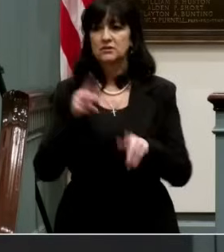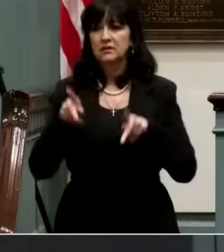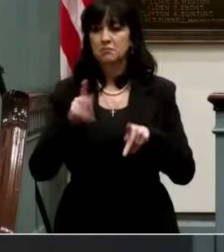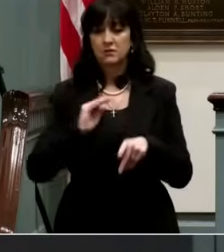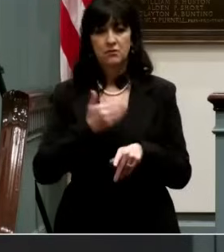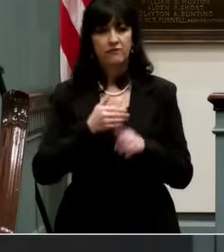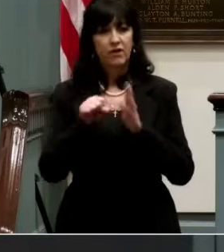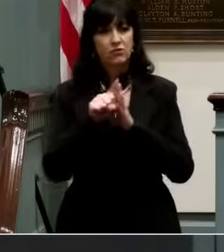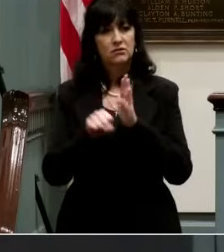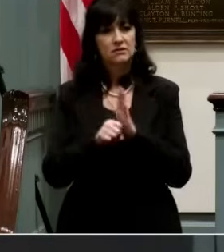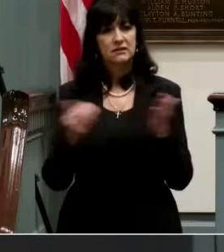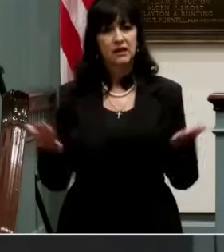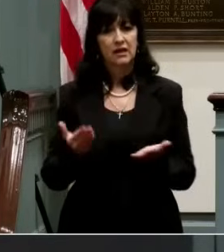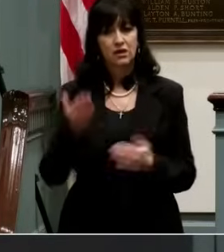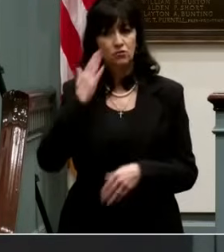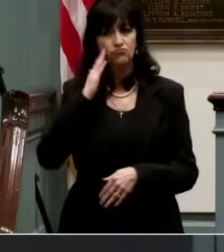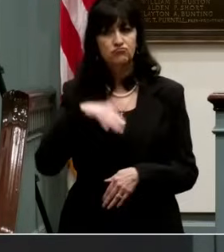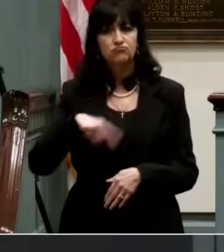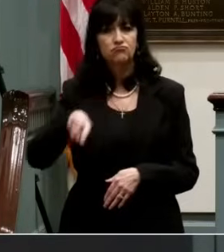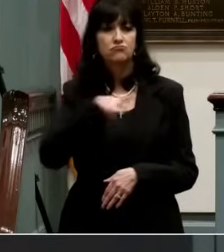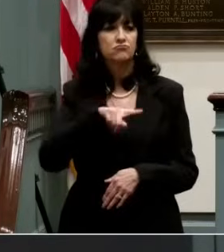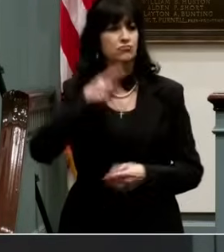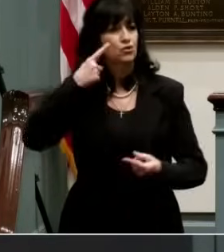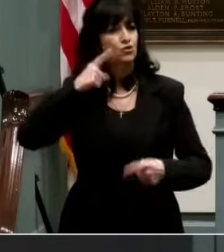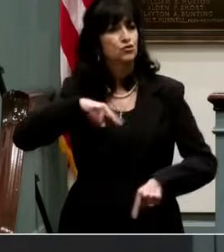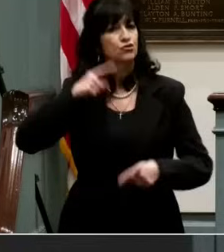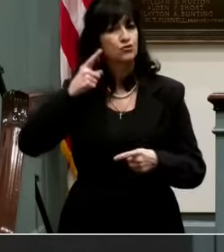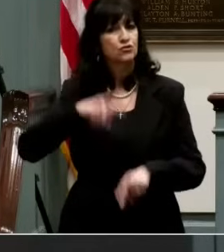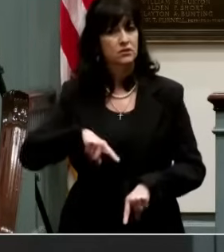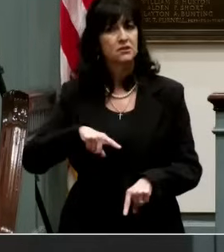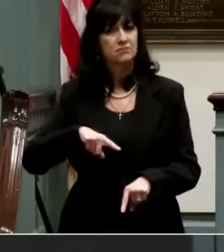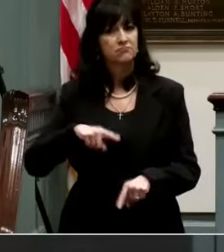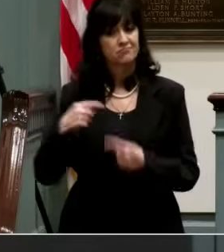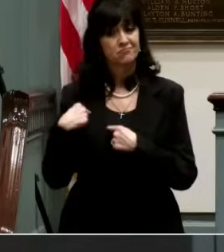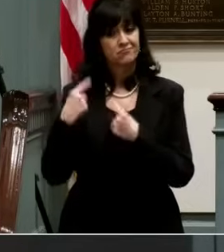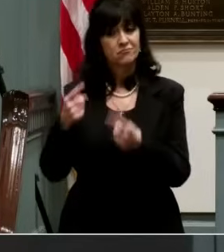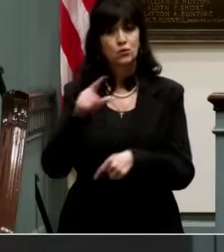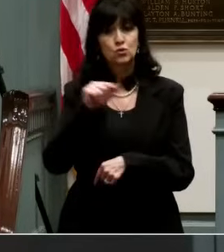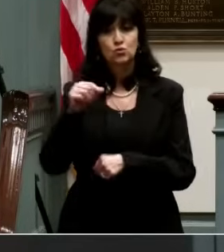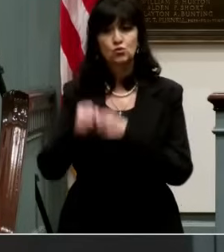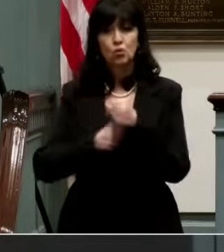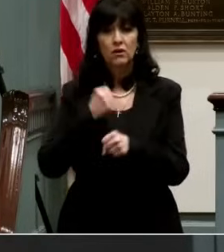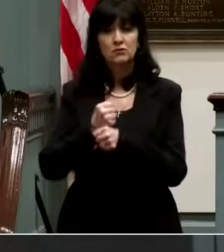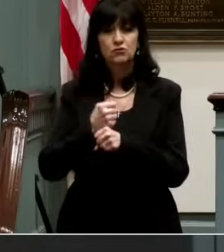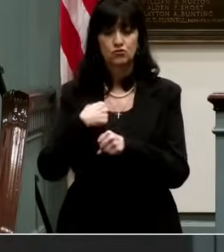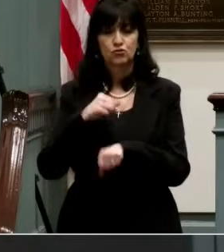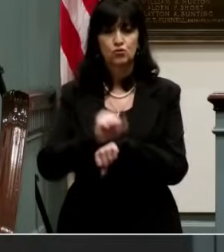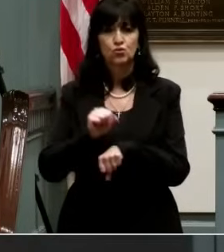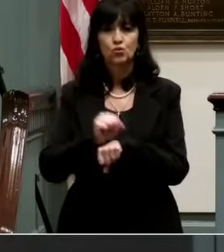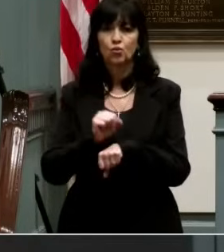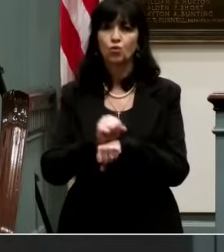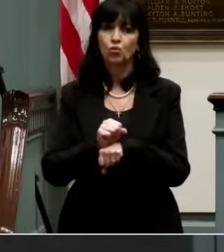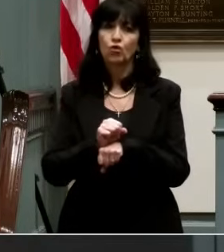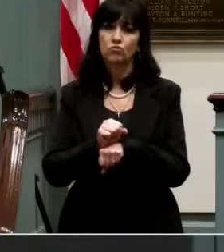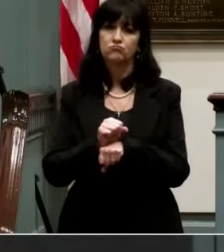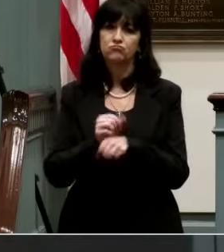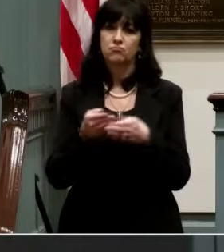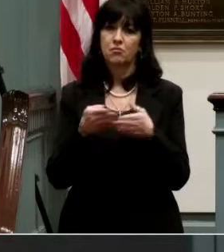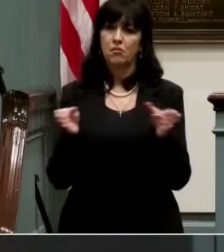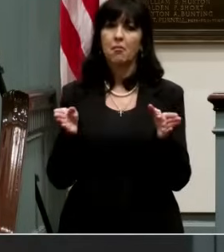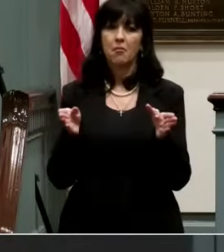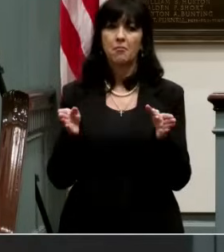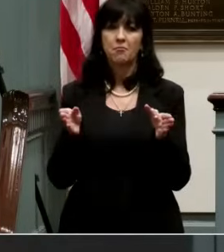all agree. It's something that I've learned, here's something I've learned in my 20 years in public office, and it's been made